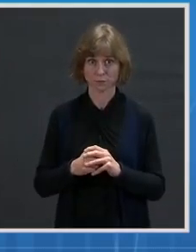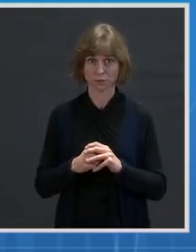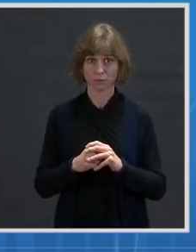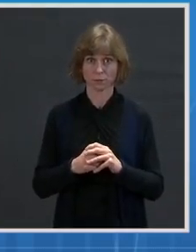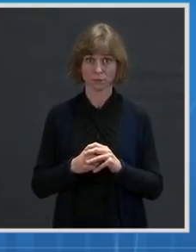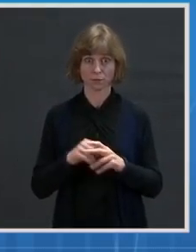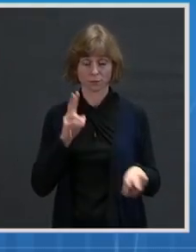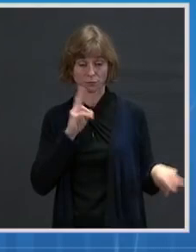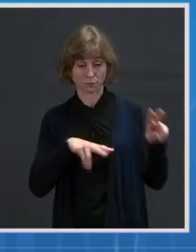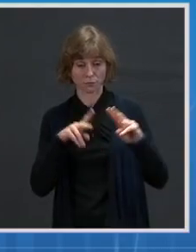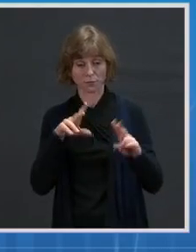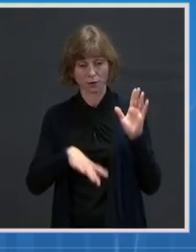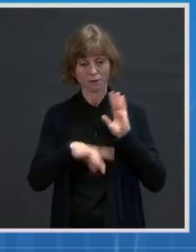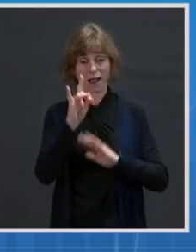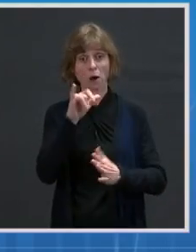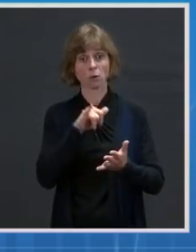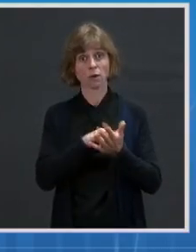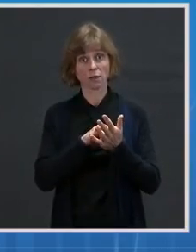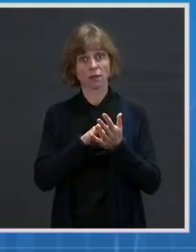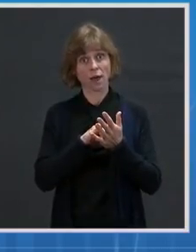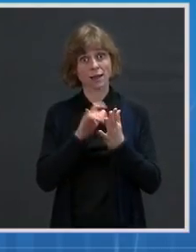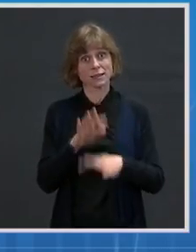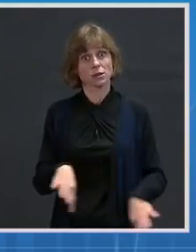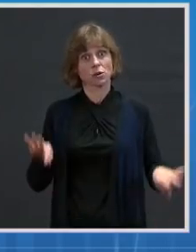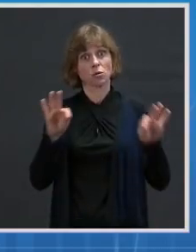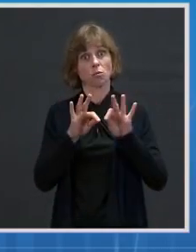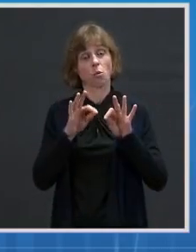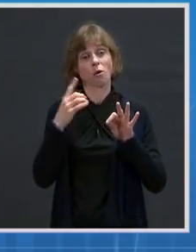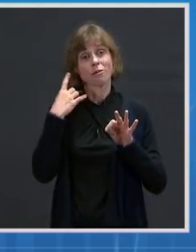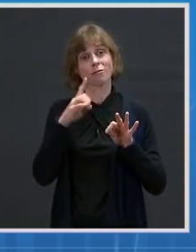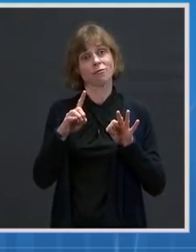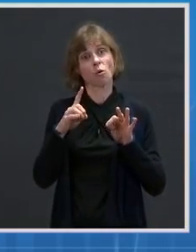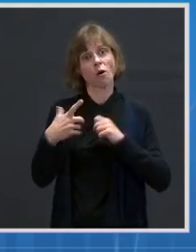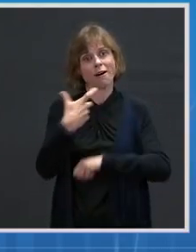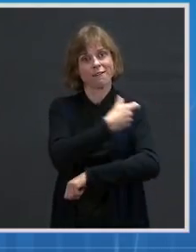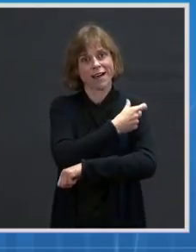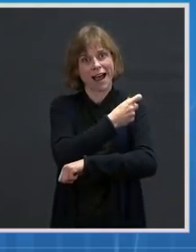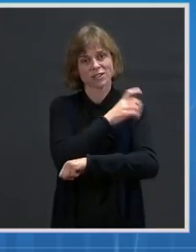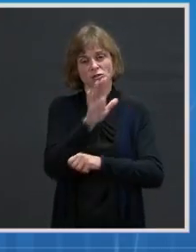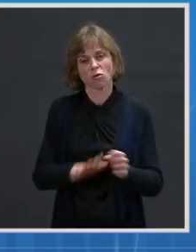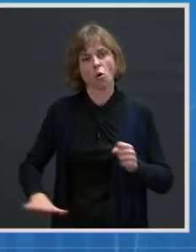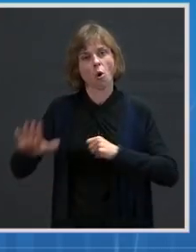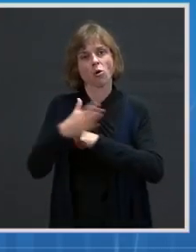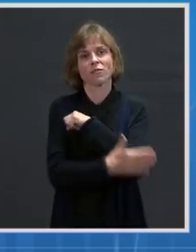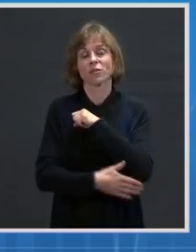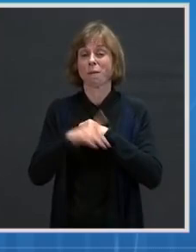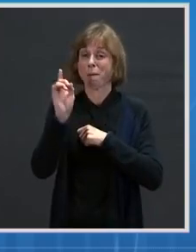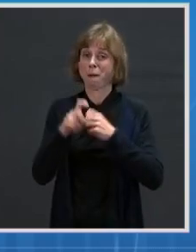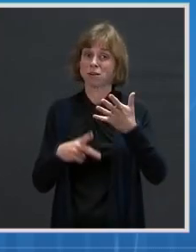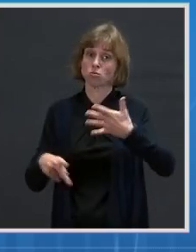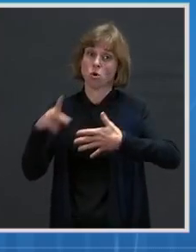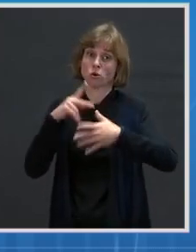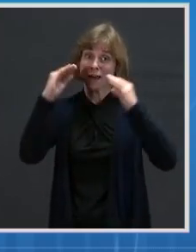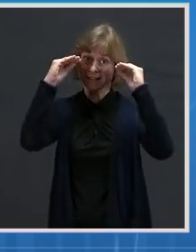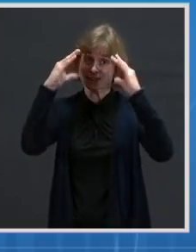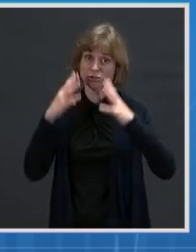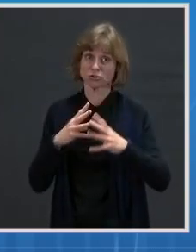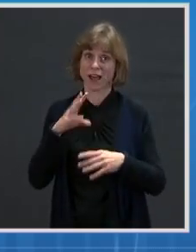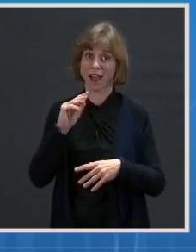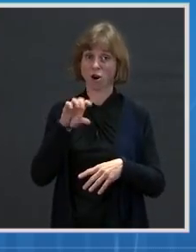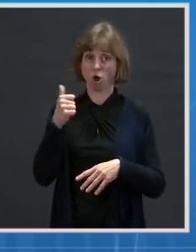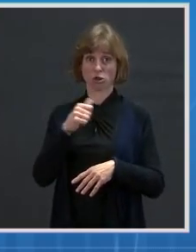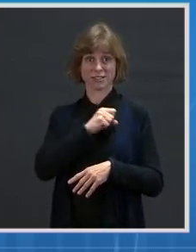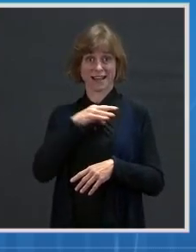of scaling up vaccination efforts across the country, including the continued need to prioritize teachers and other school staff